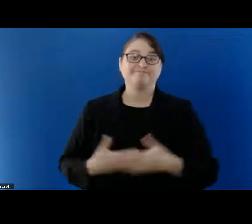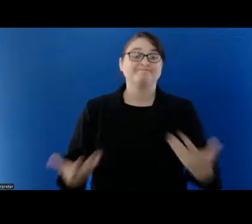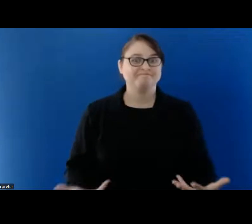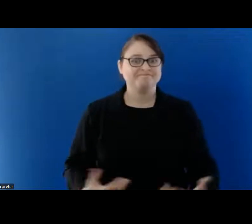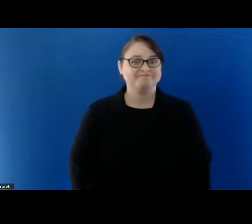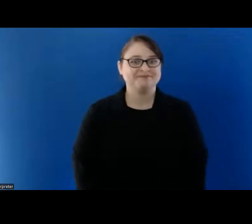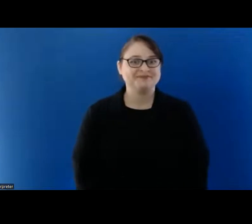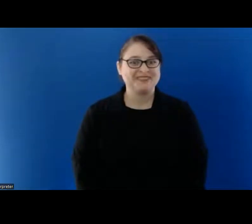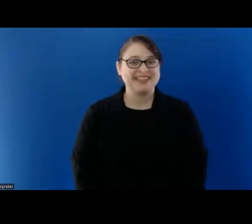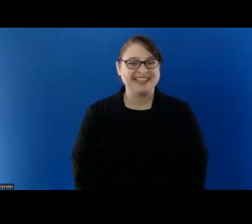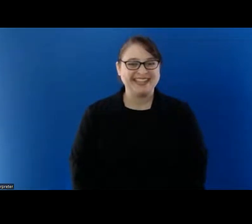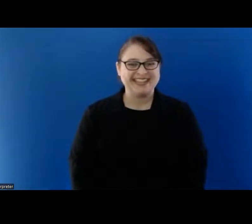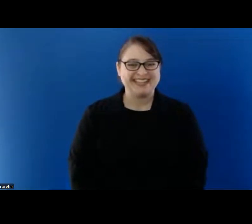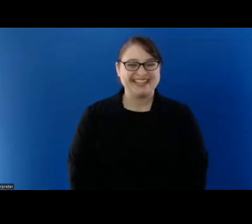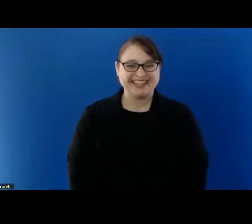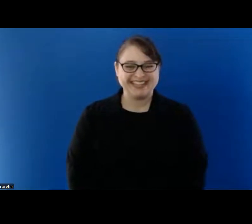do